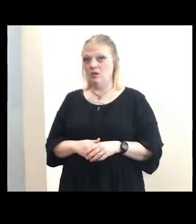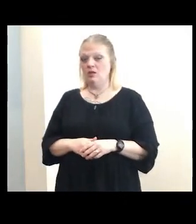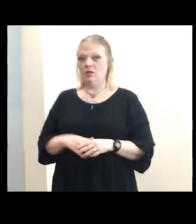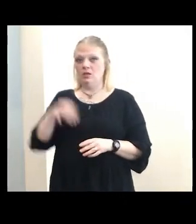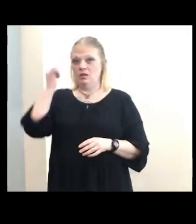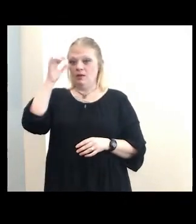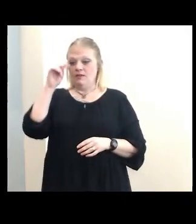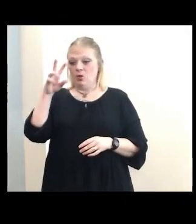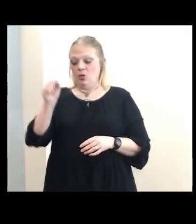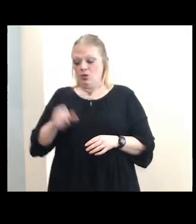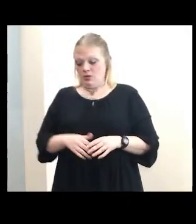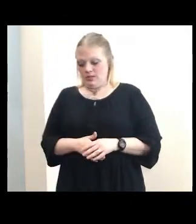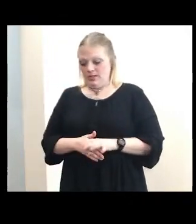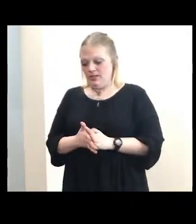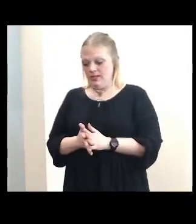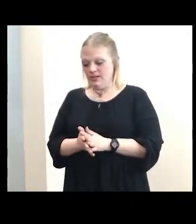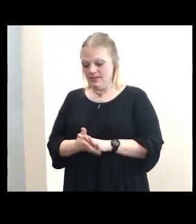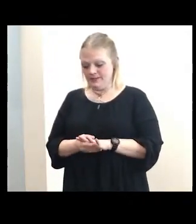Buffalo News, Sandra Tan.